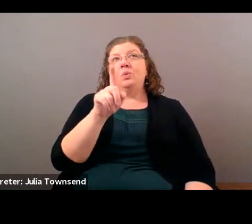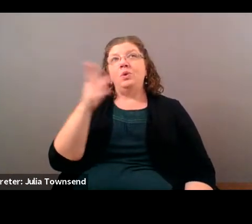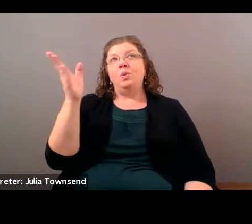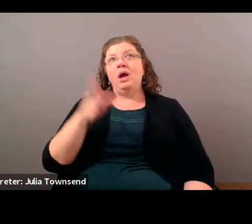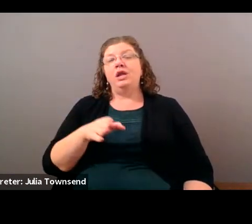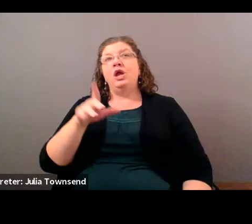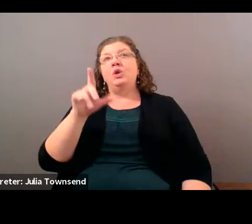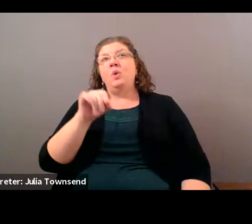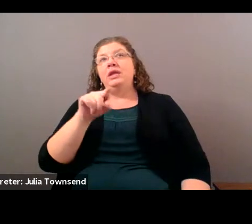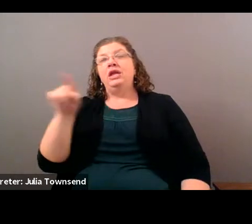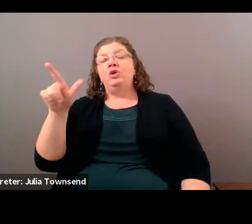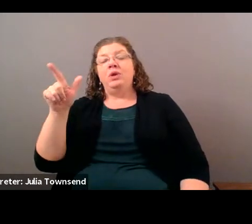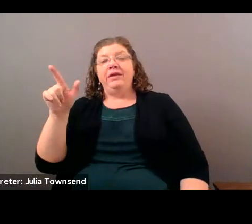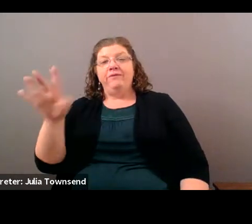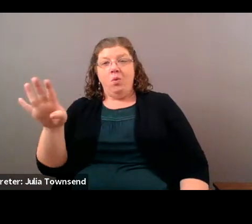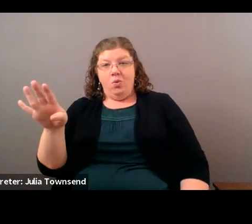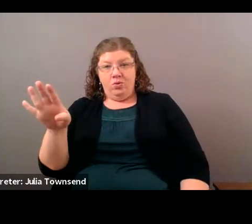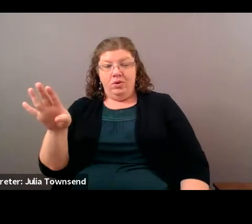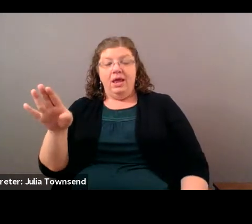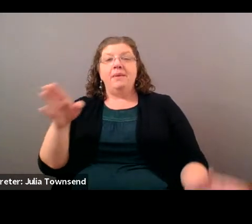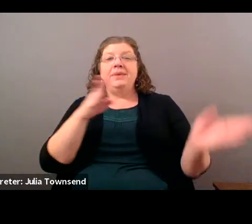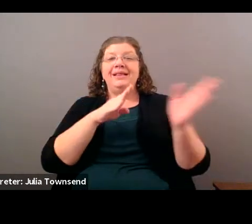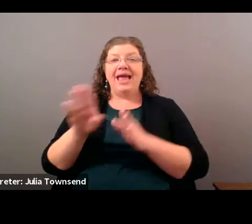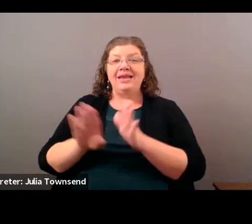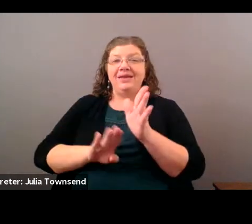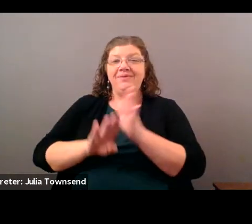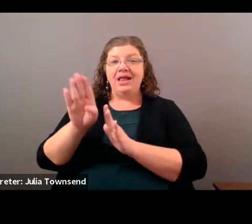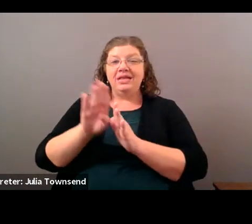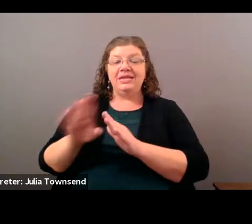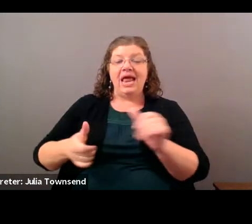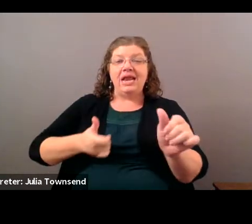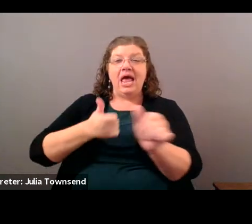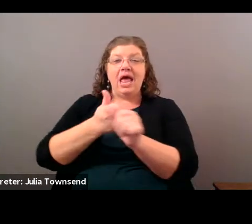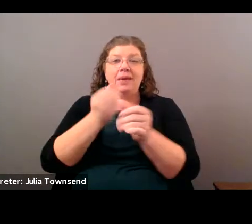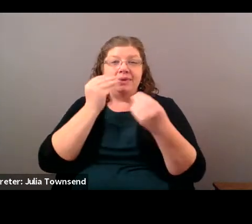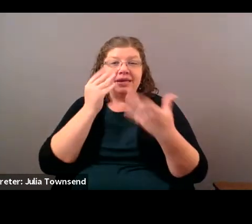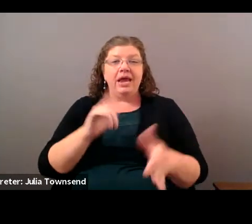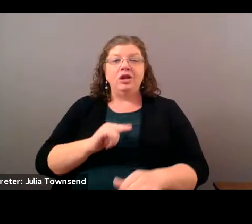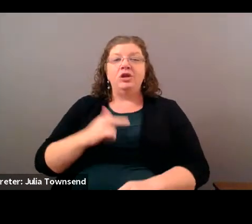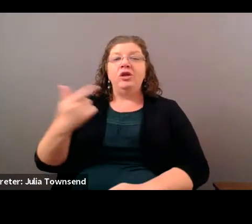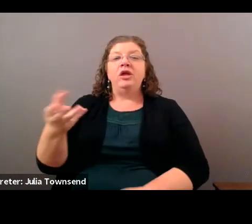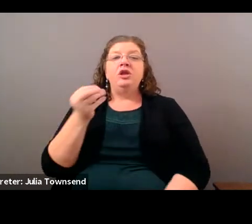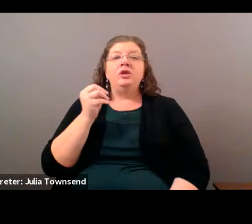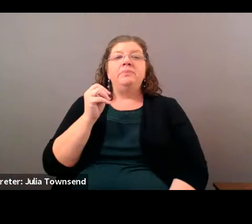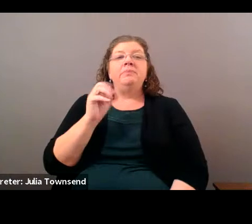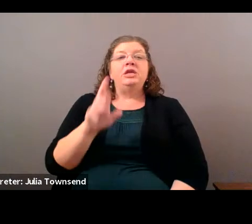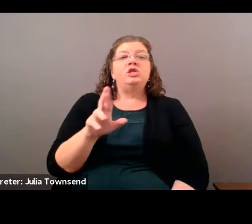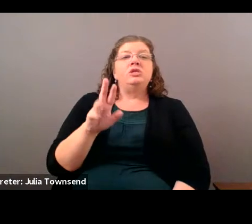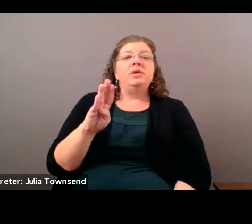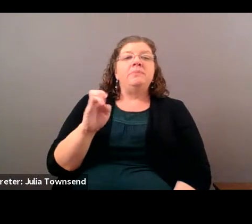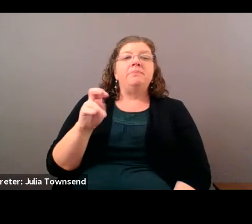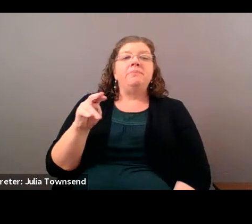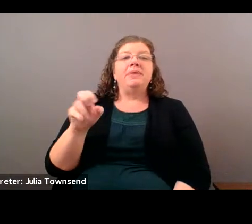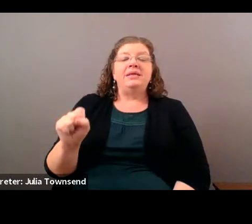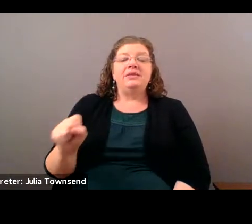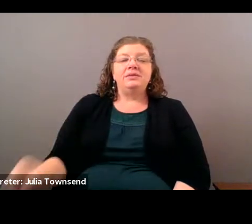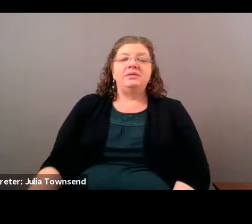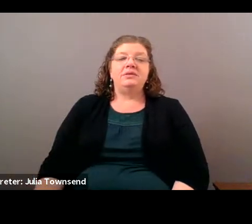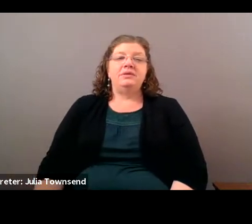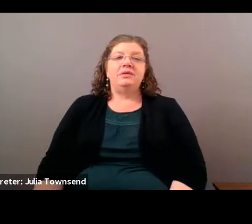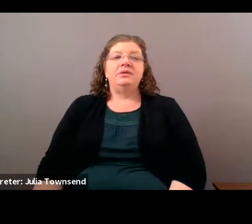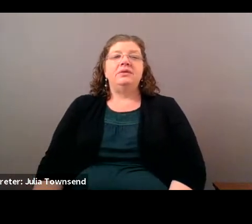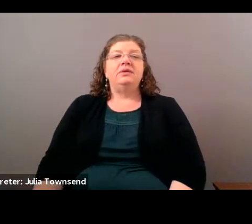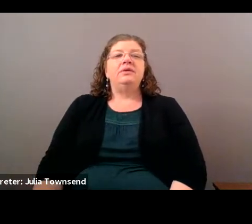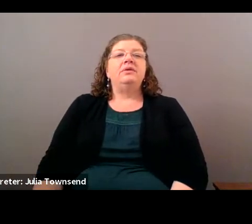2021-2024, the plan development update. And I turned it over to Mr. Venz. Thank you.